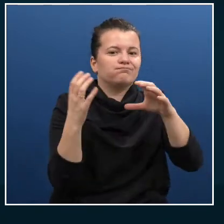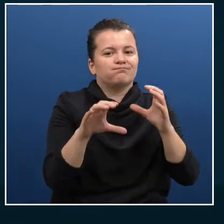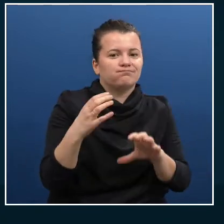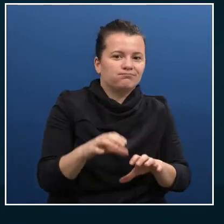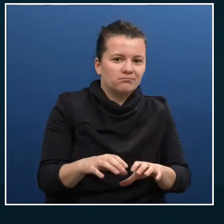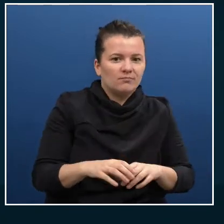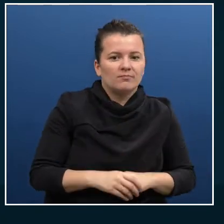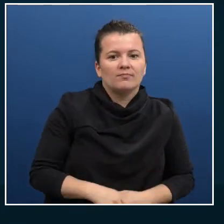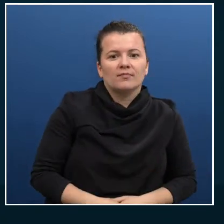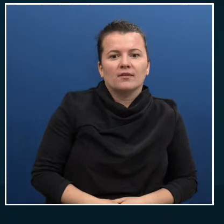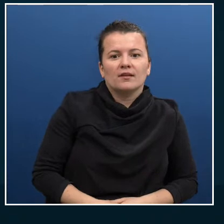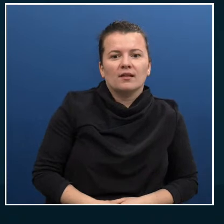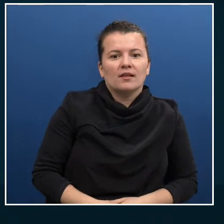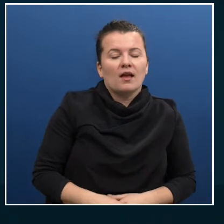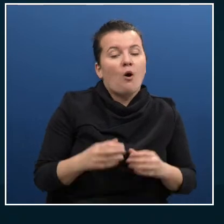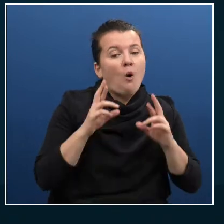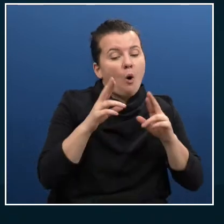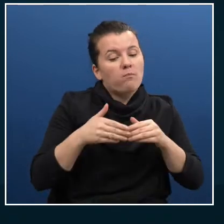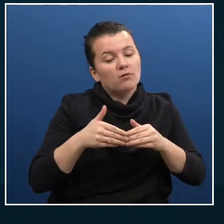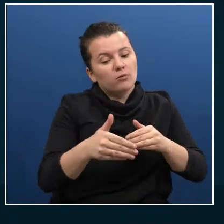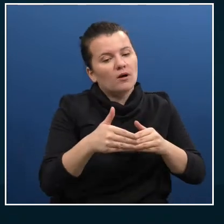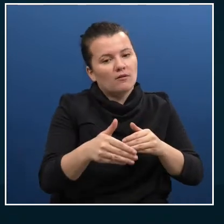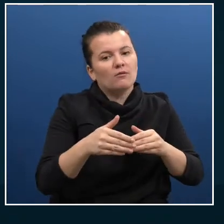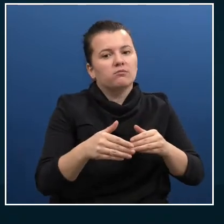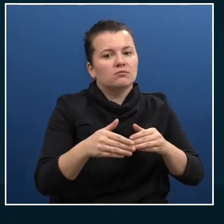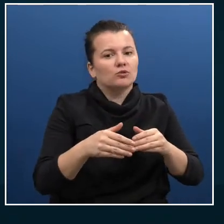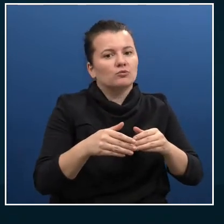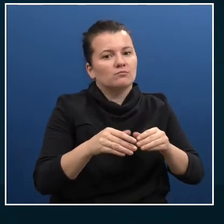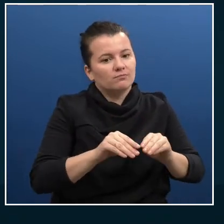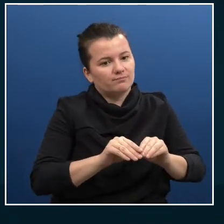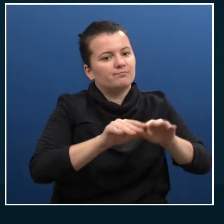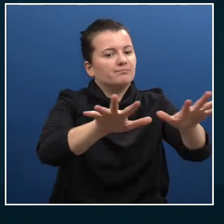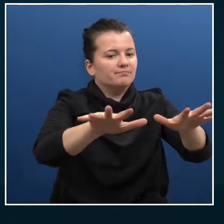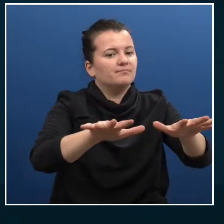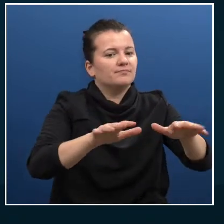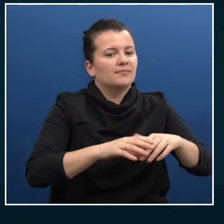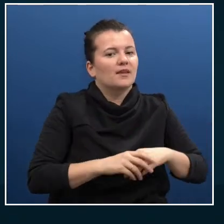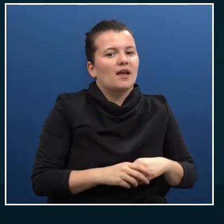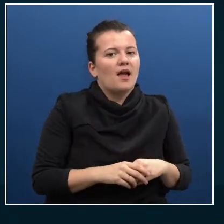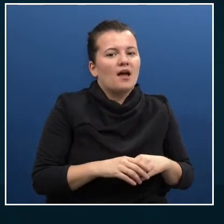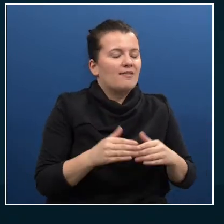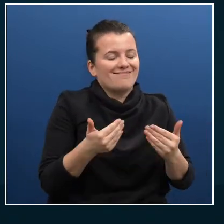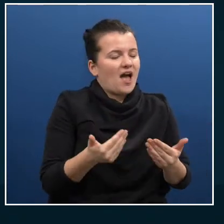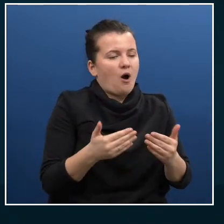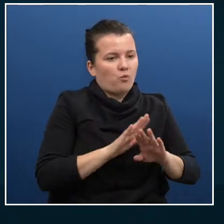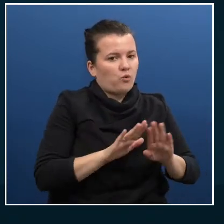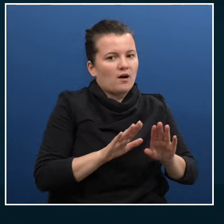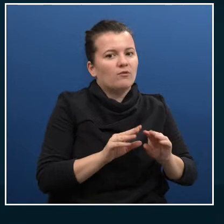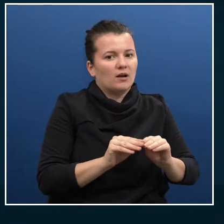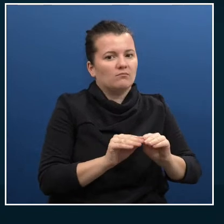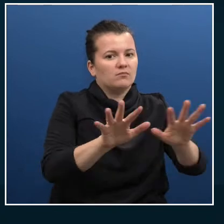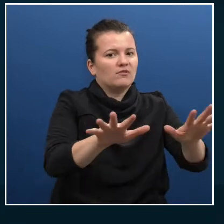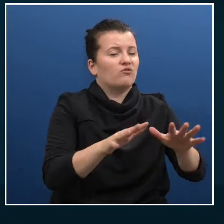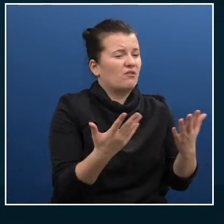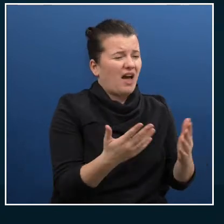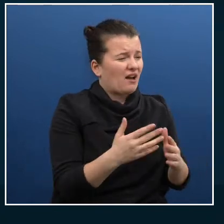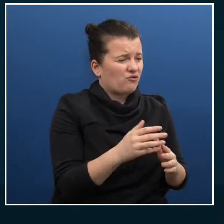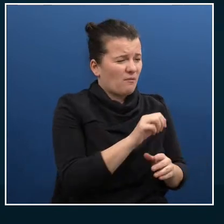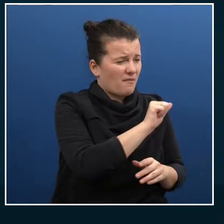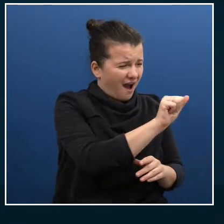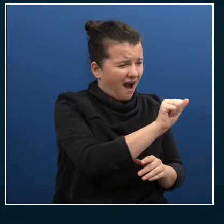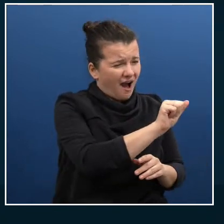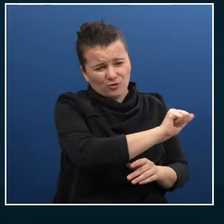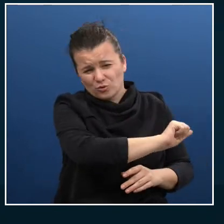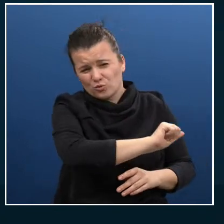to publish it. So I will walk you from A till Z through all the